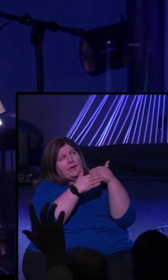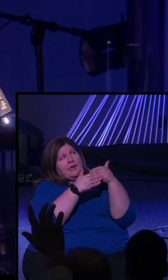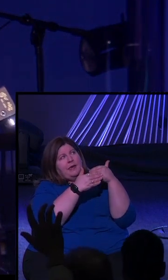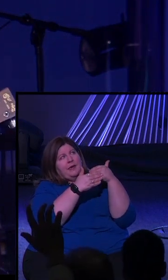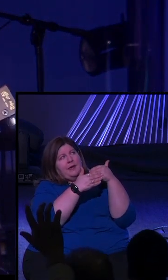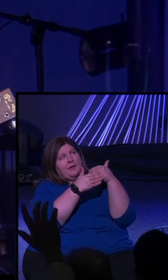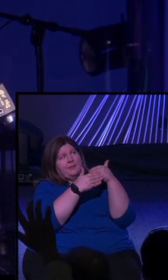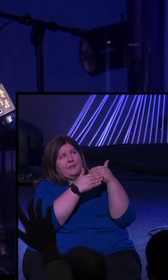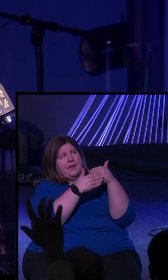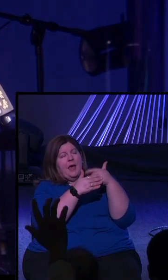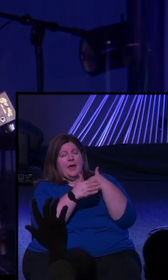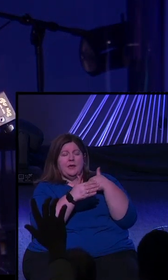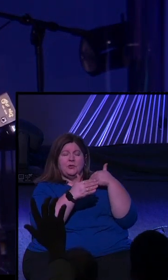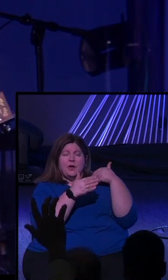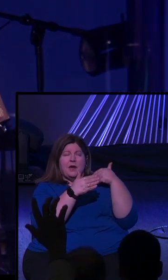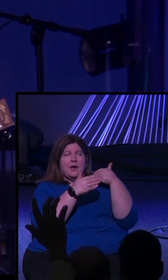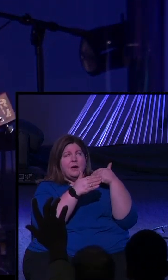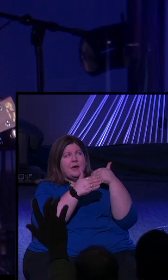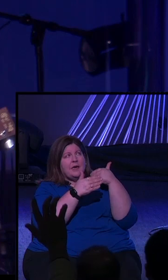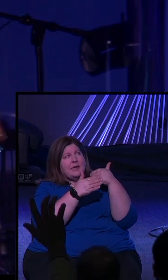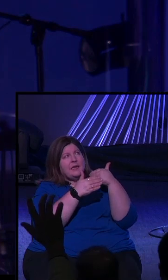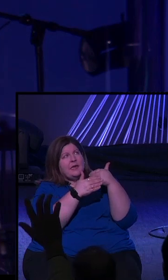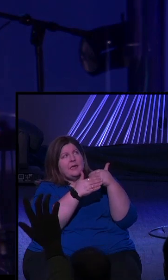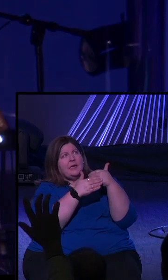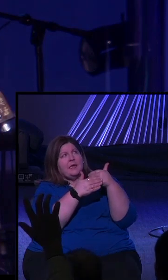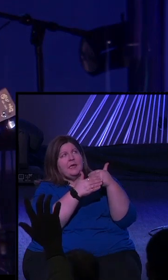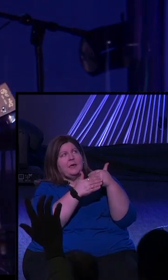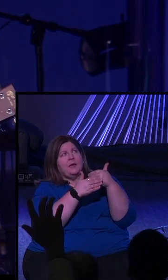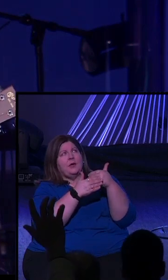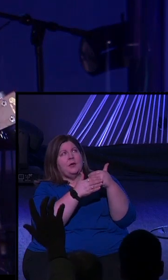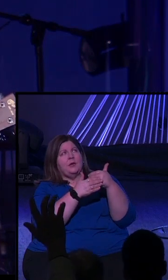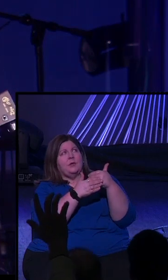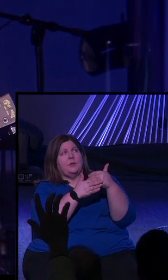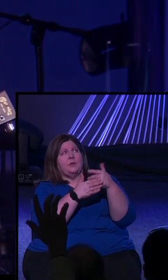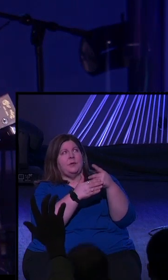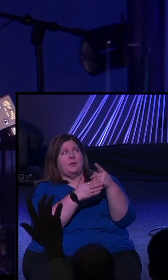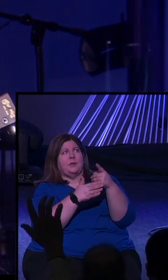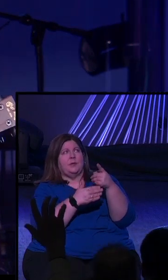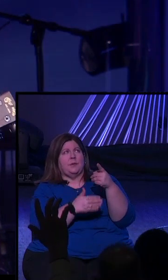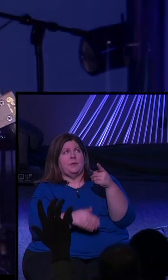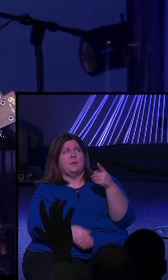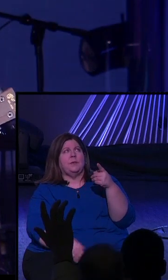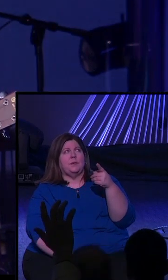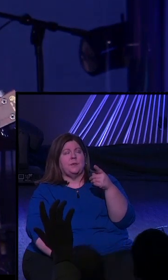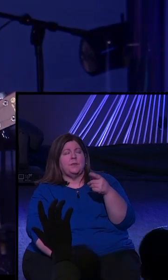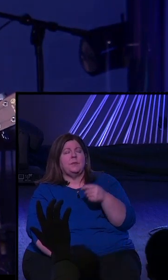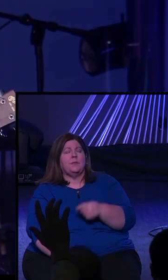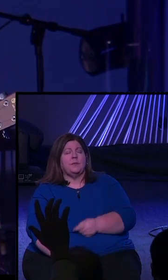draw near, I draw near to you.